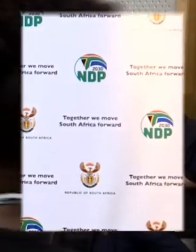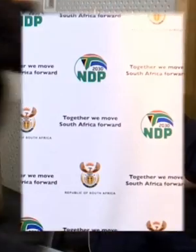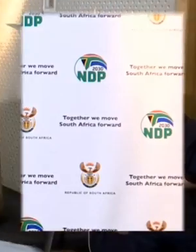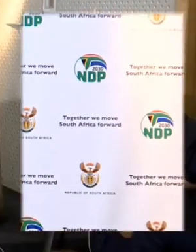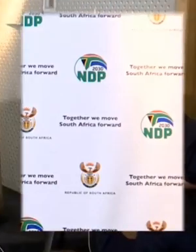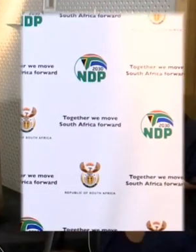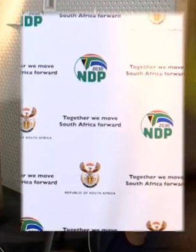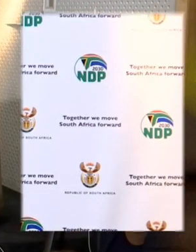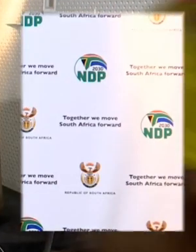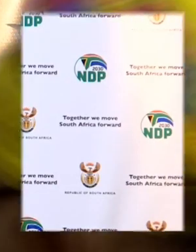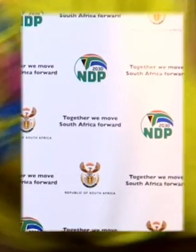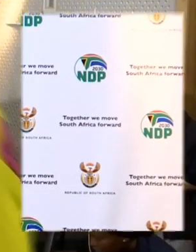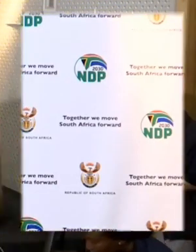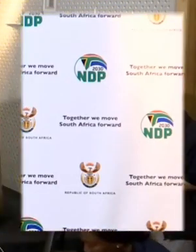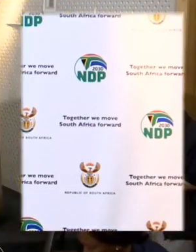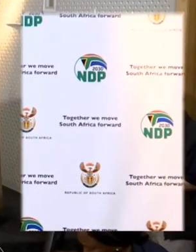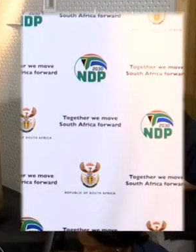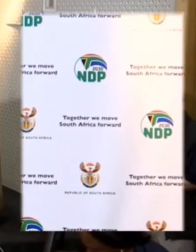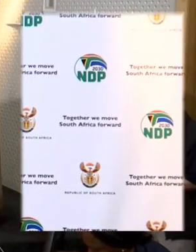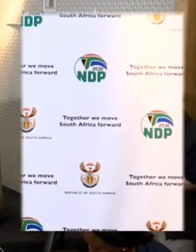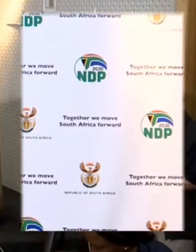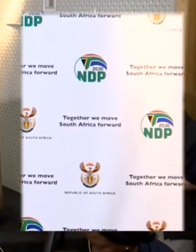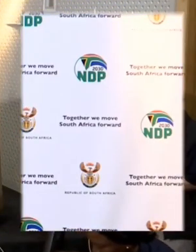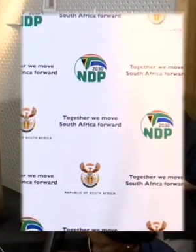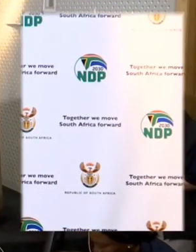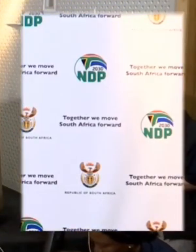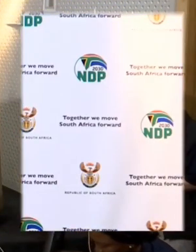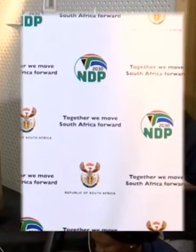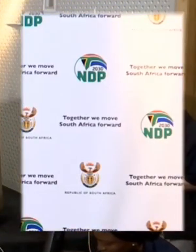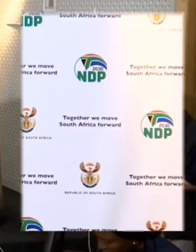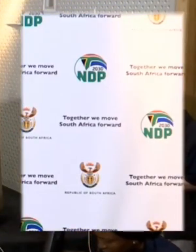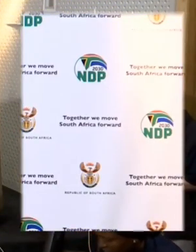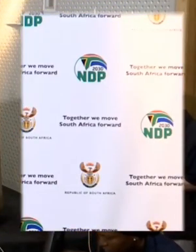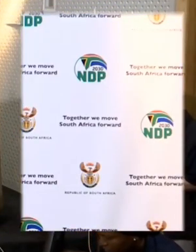I'm not going to be able to do that.